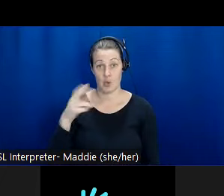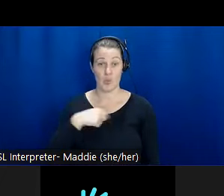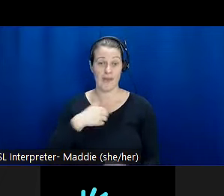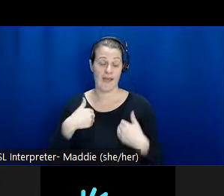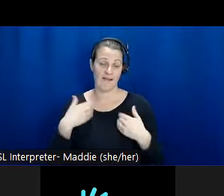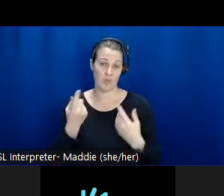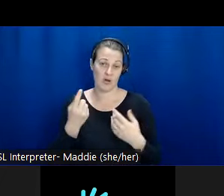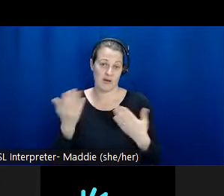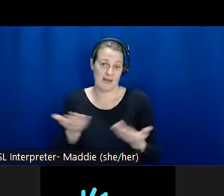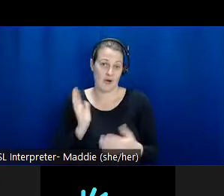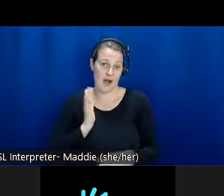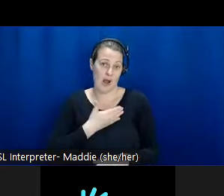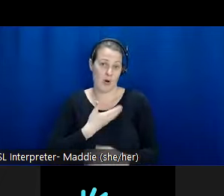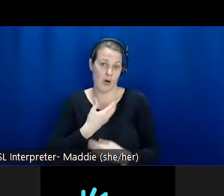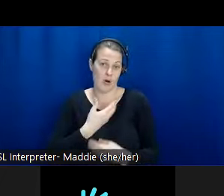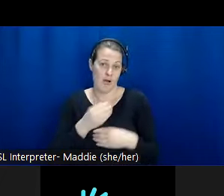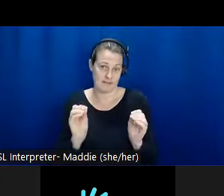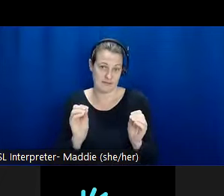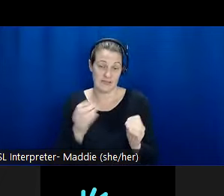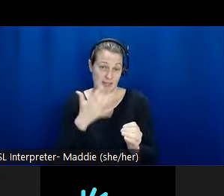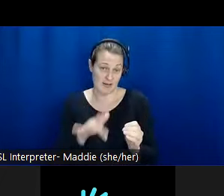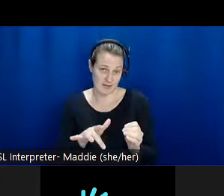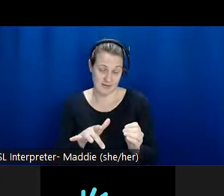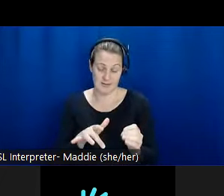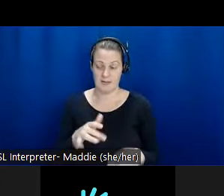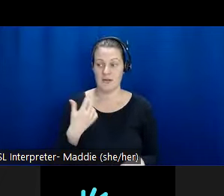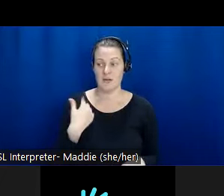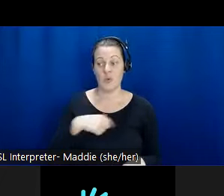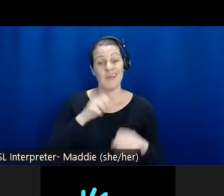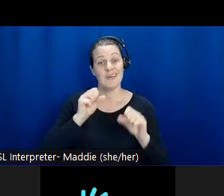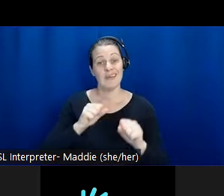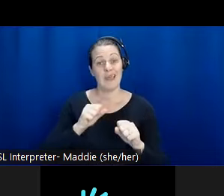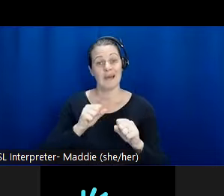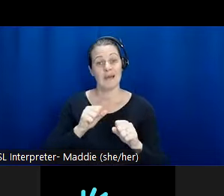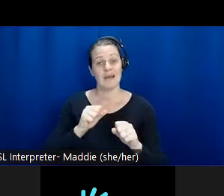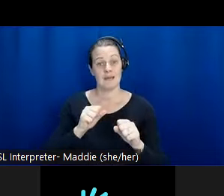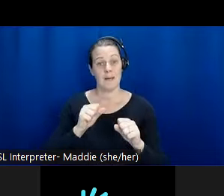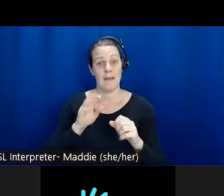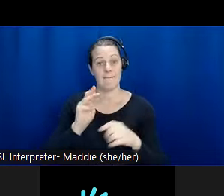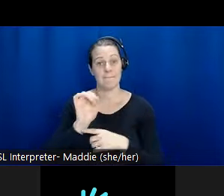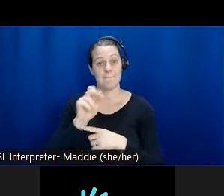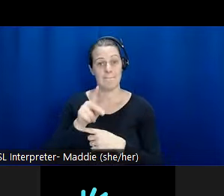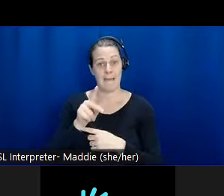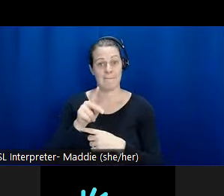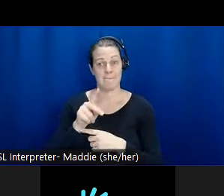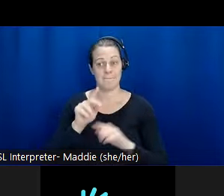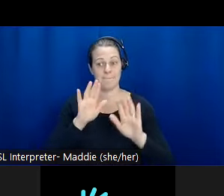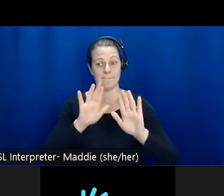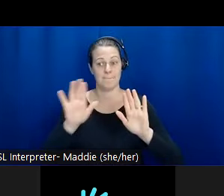And what this does is it allows us to manually map out your